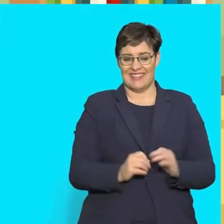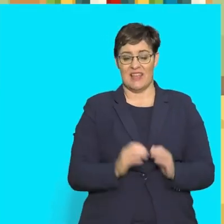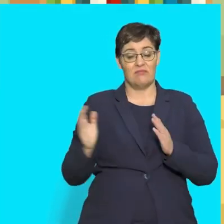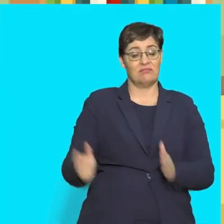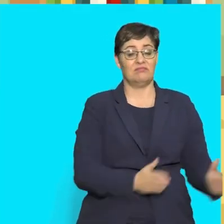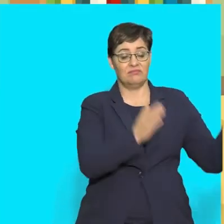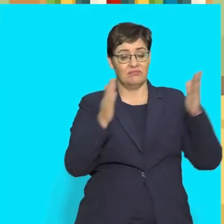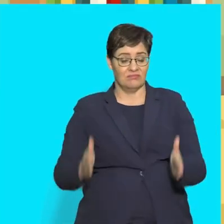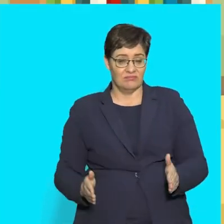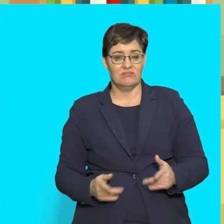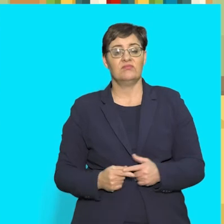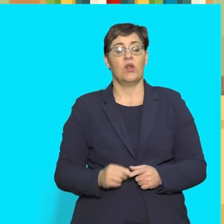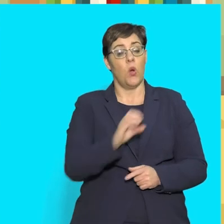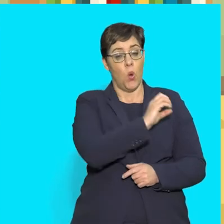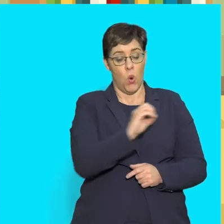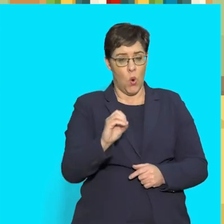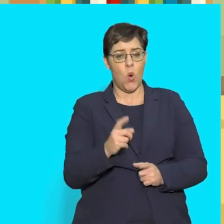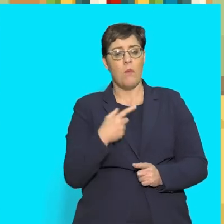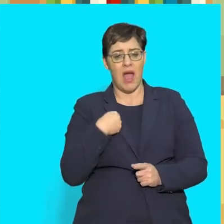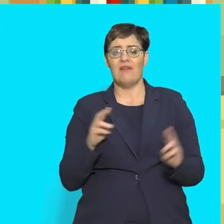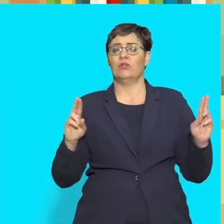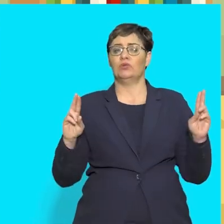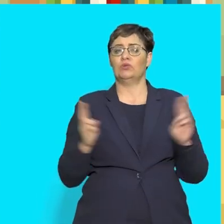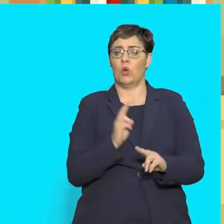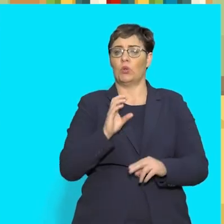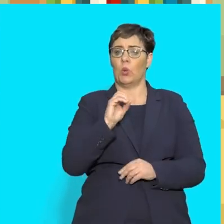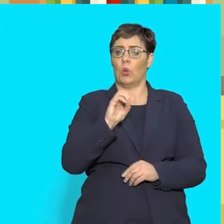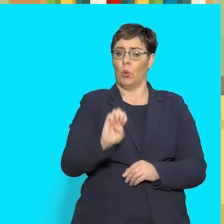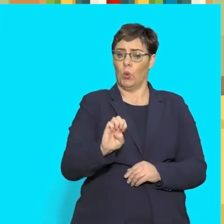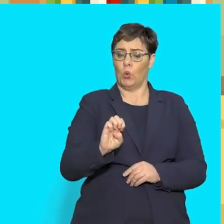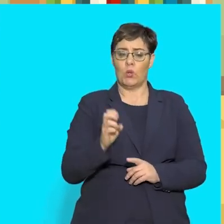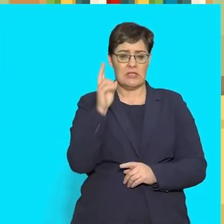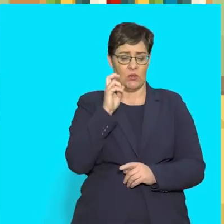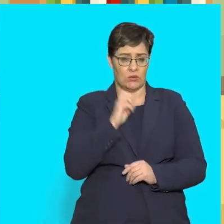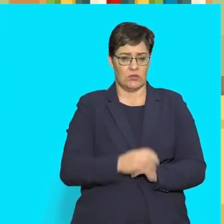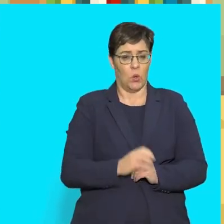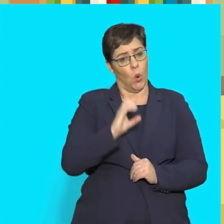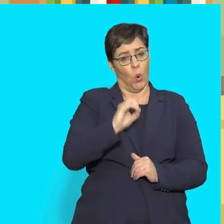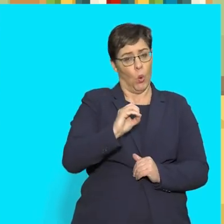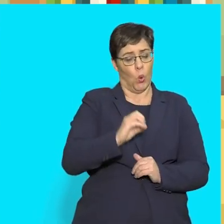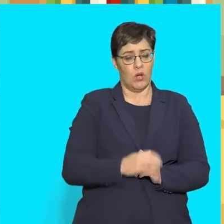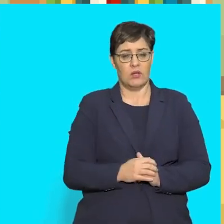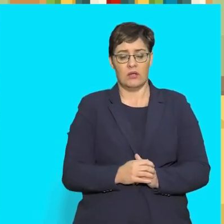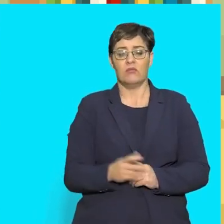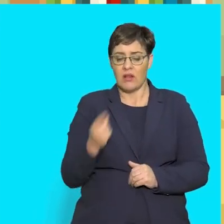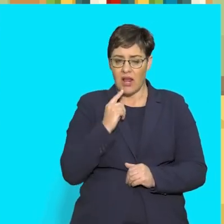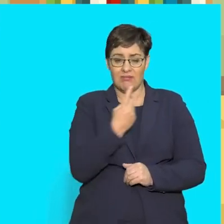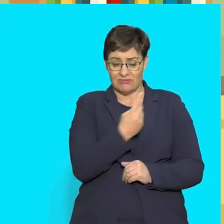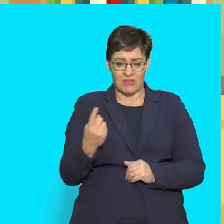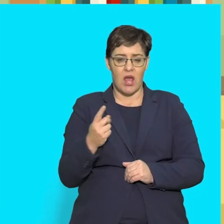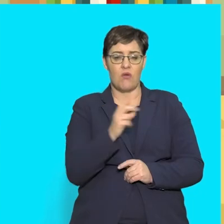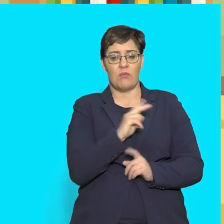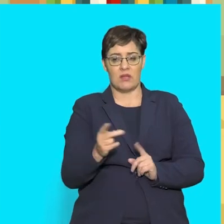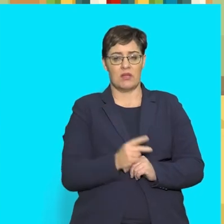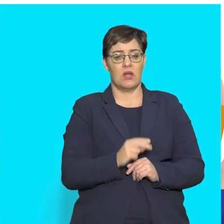Lovely. Now listen to some words with a double O that have a short oo sound. Listen and then repeat